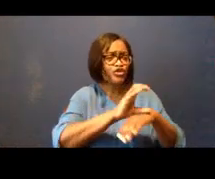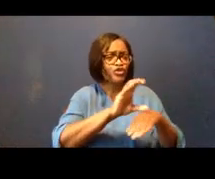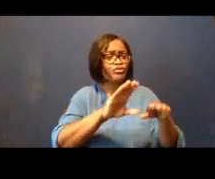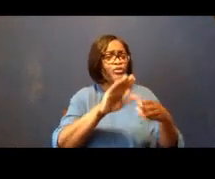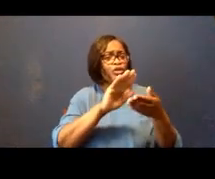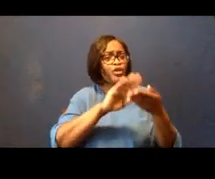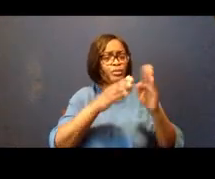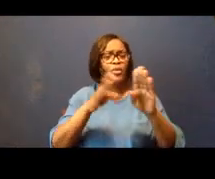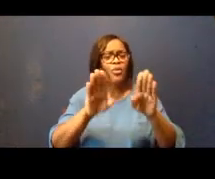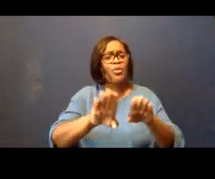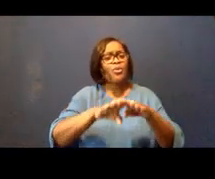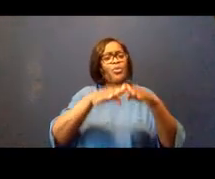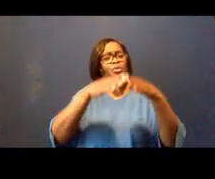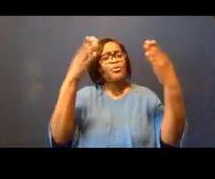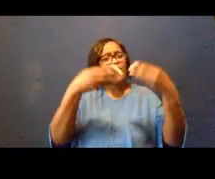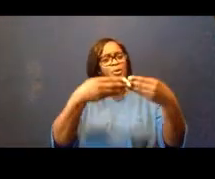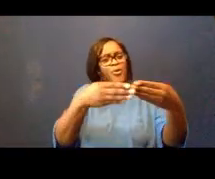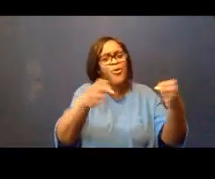until